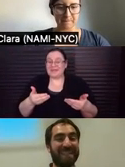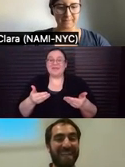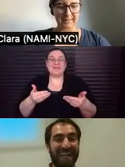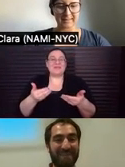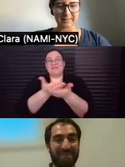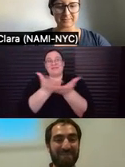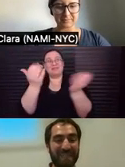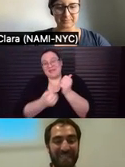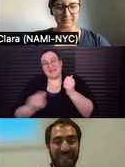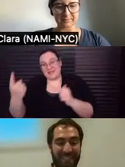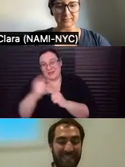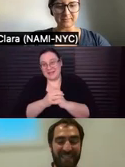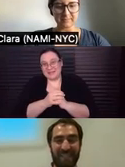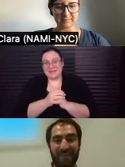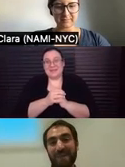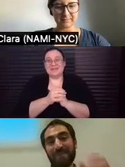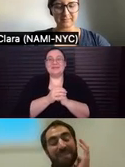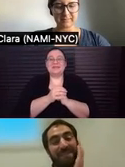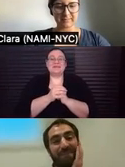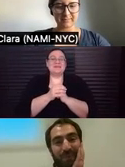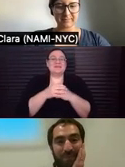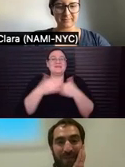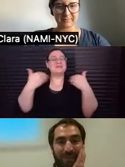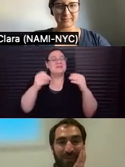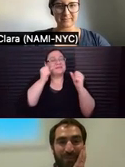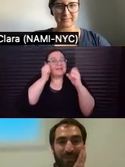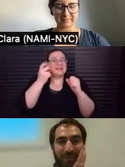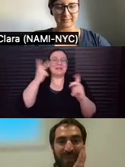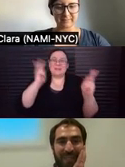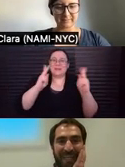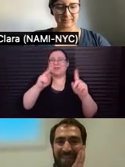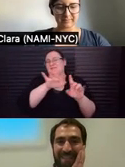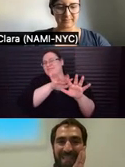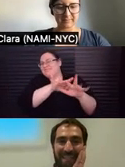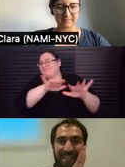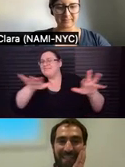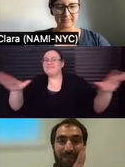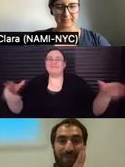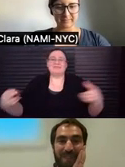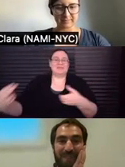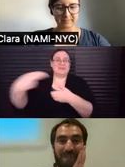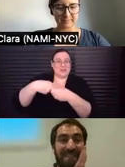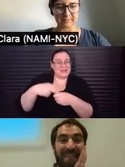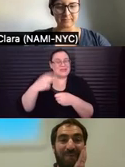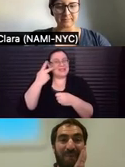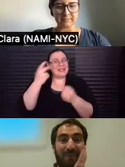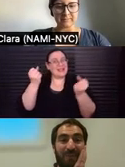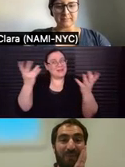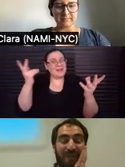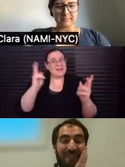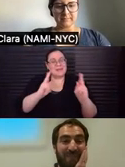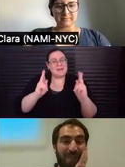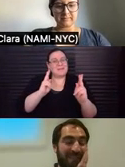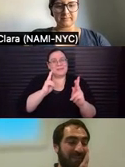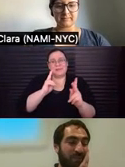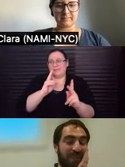everyone. It is incredible to see folks from all over joining, and to see that number of participants tick up over